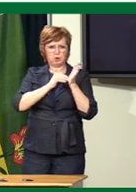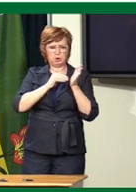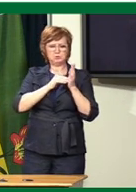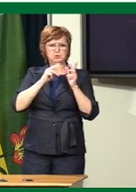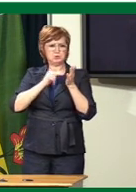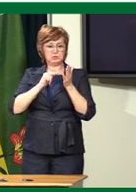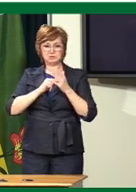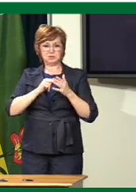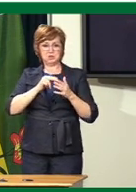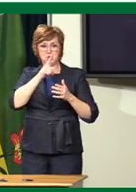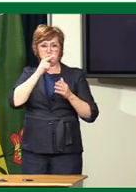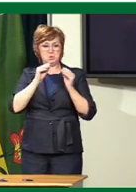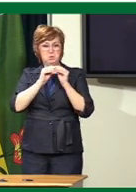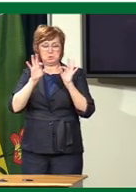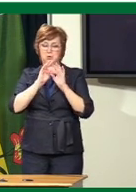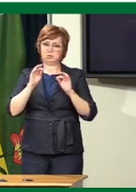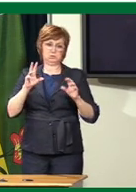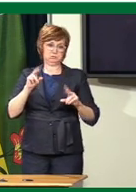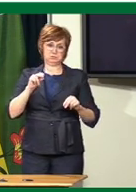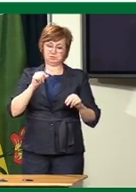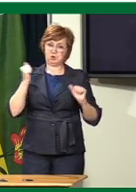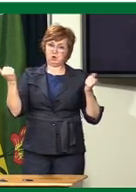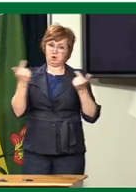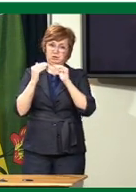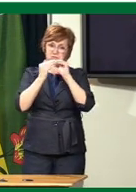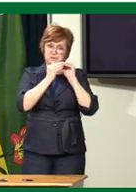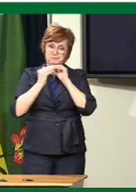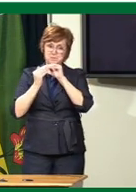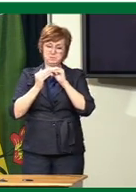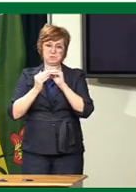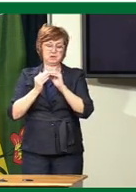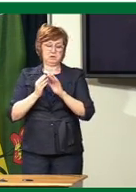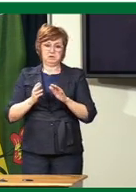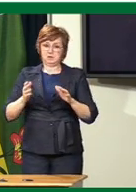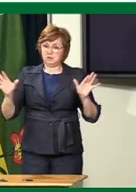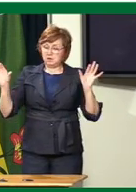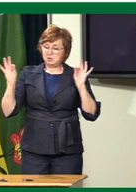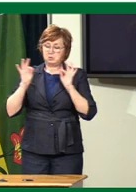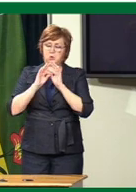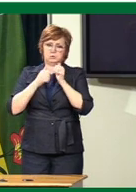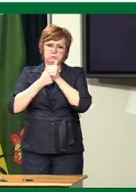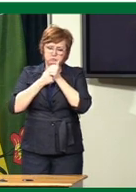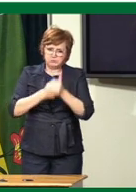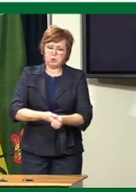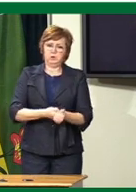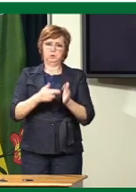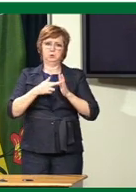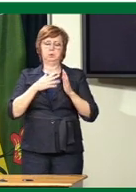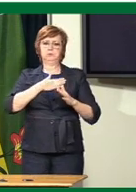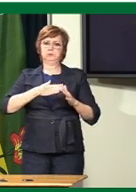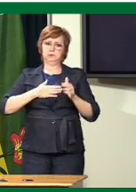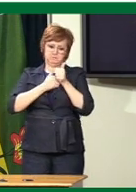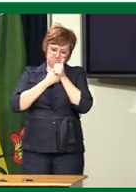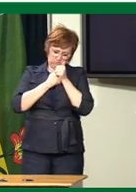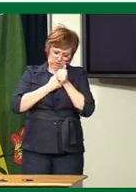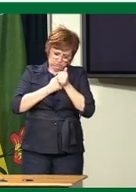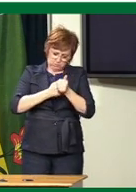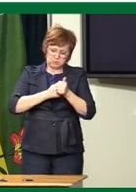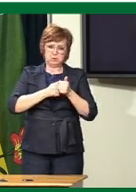signal. Let's double down. Let's start supporting public health orders. Let's start crushing this virus and numbers